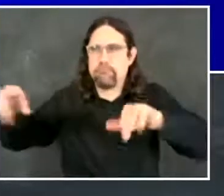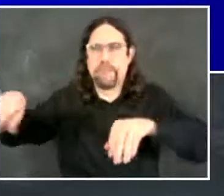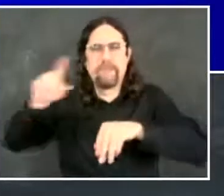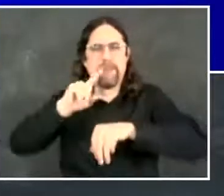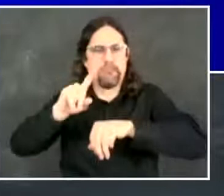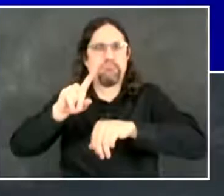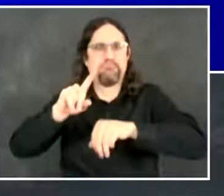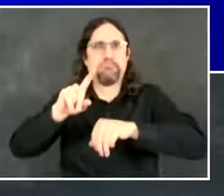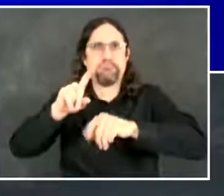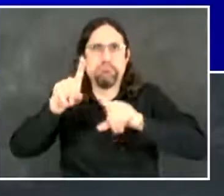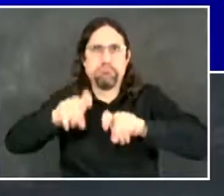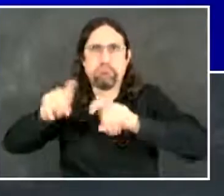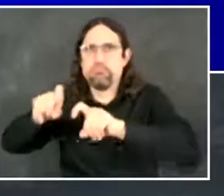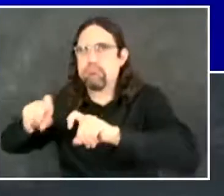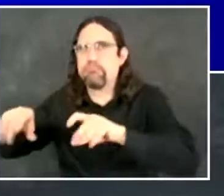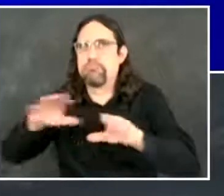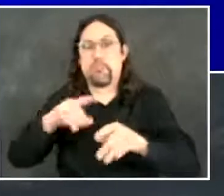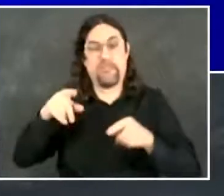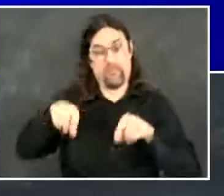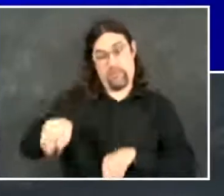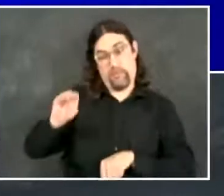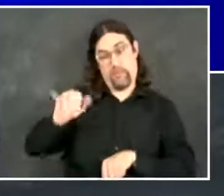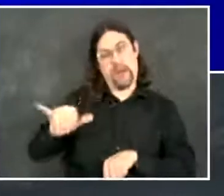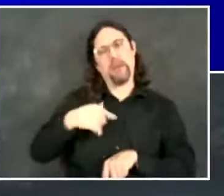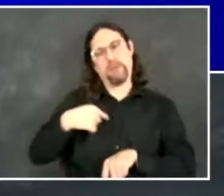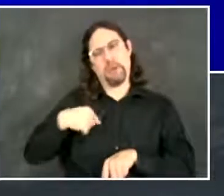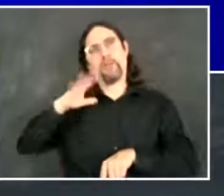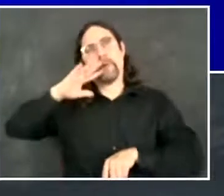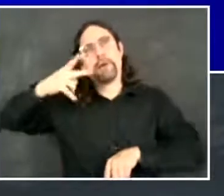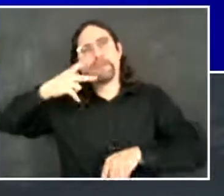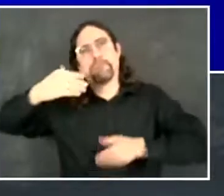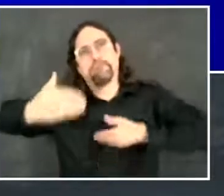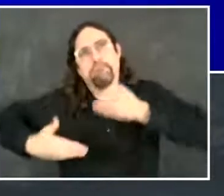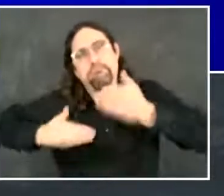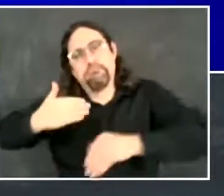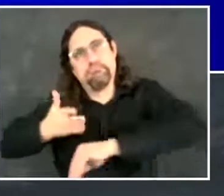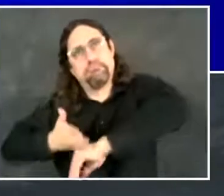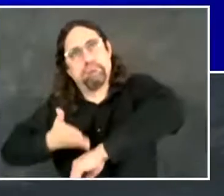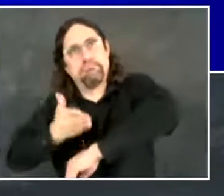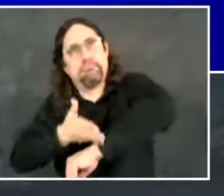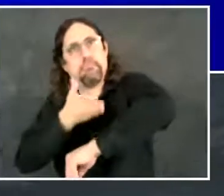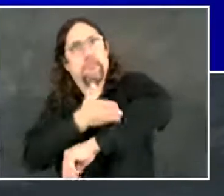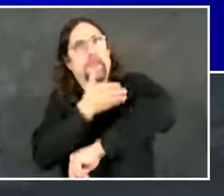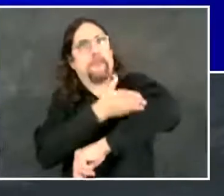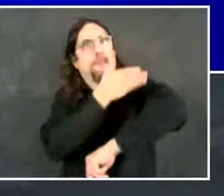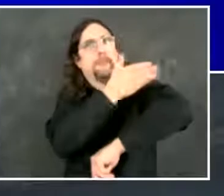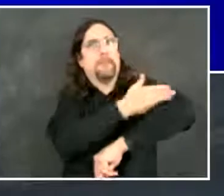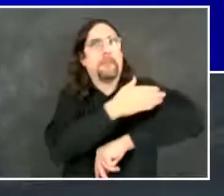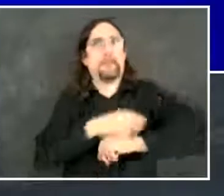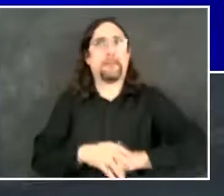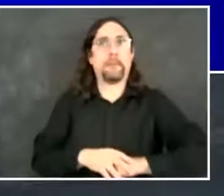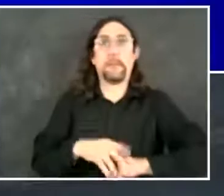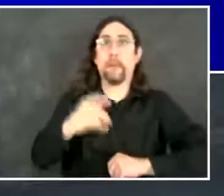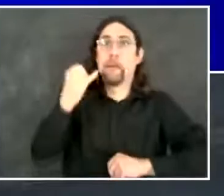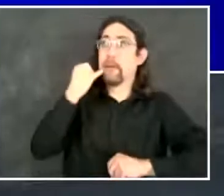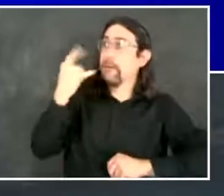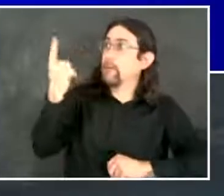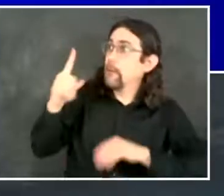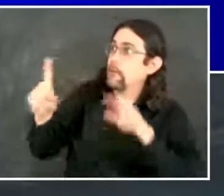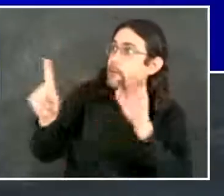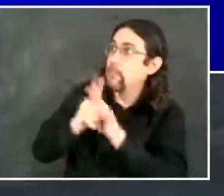progress. So whenever we have a new tool, we're going to talk about it and the impact it can make. So now I'm going to talk about the Open